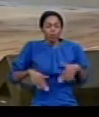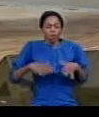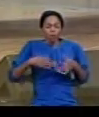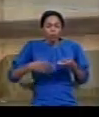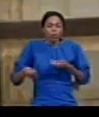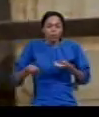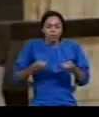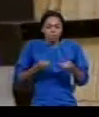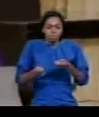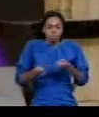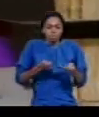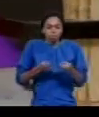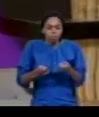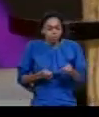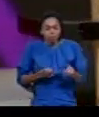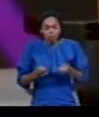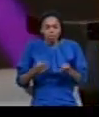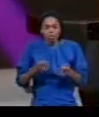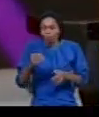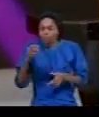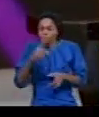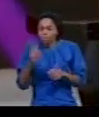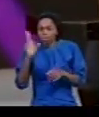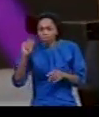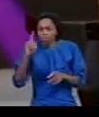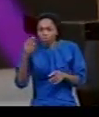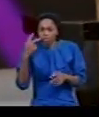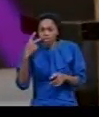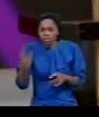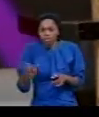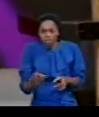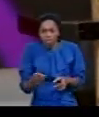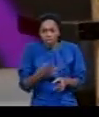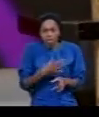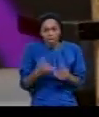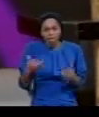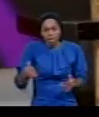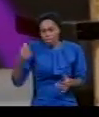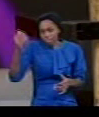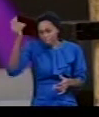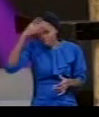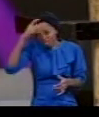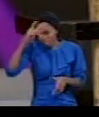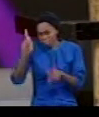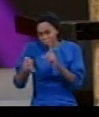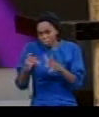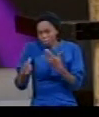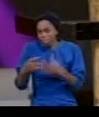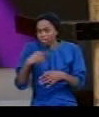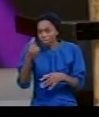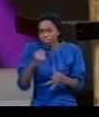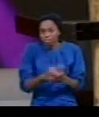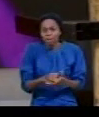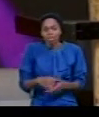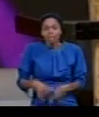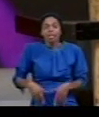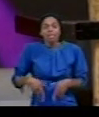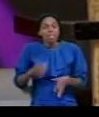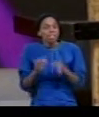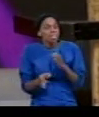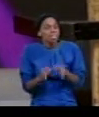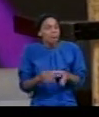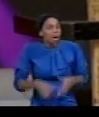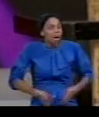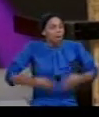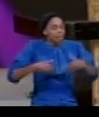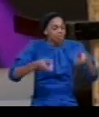you will go to a place nobody will see. And the psychologist might tell you, let that anger come and then